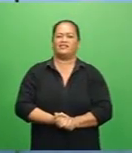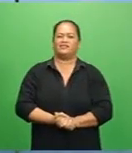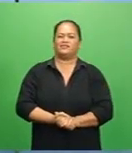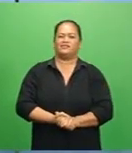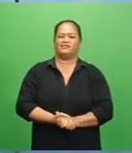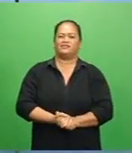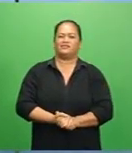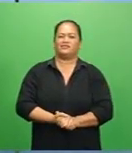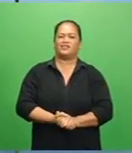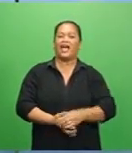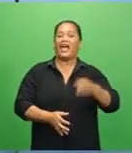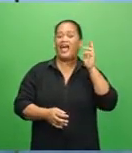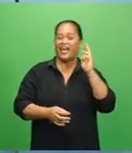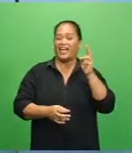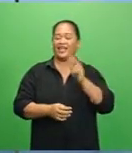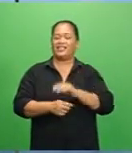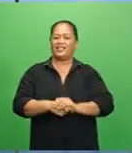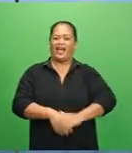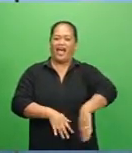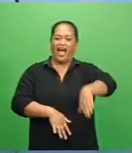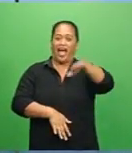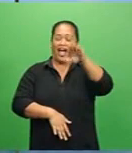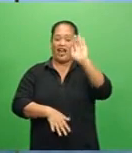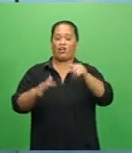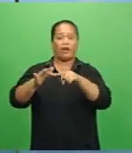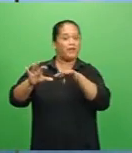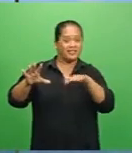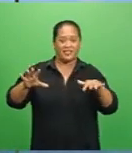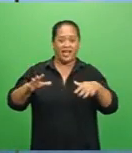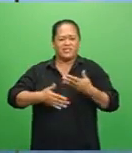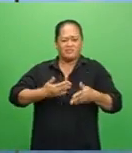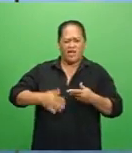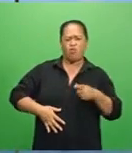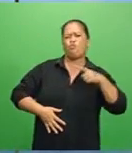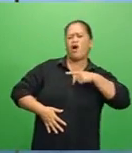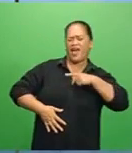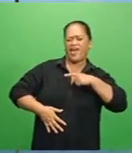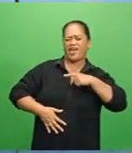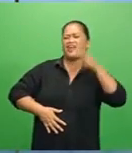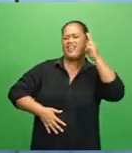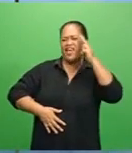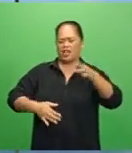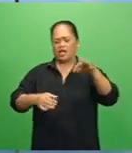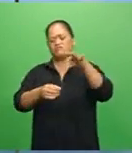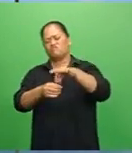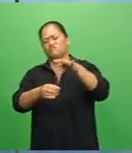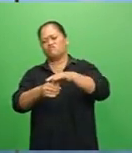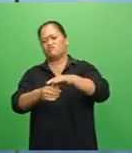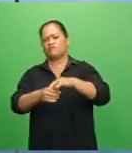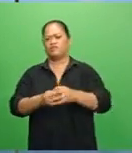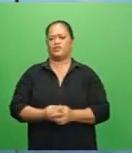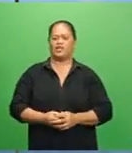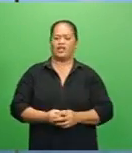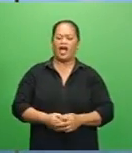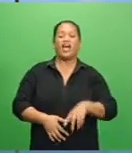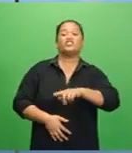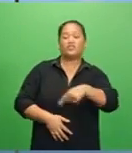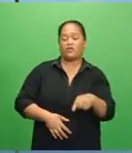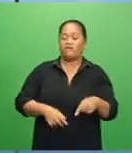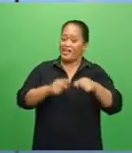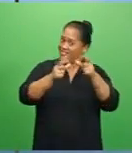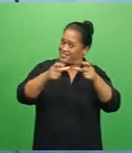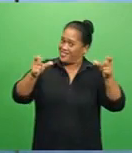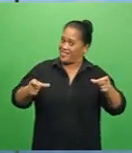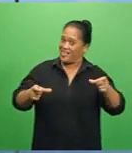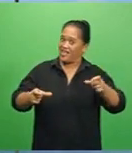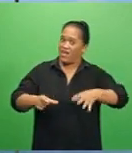Recapping the main stories, Ratu Epinisa explains reason for re-election call, Suva City a ghost town last night,